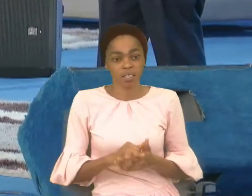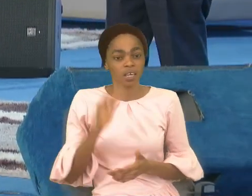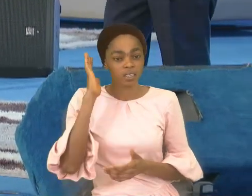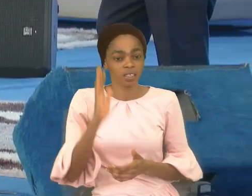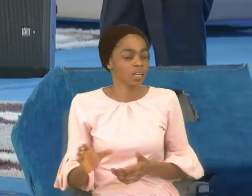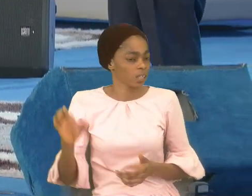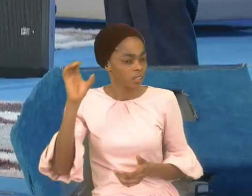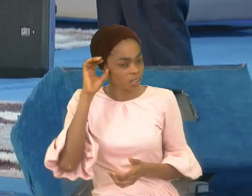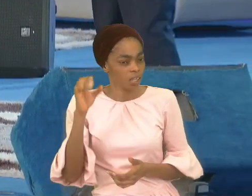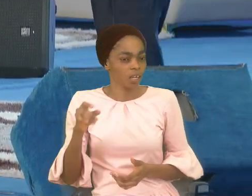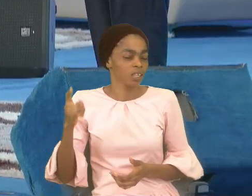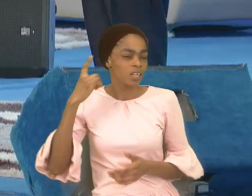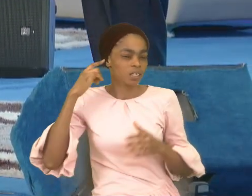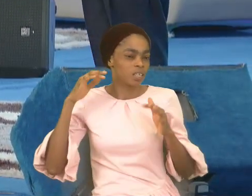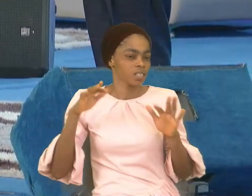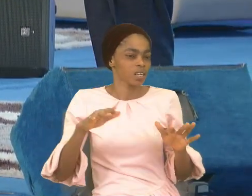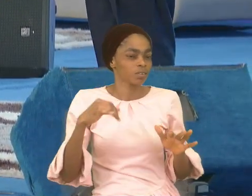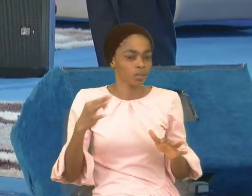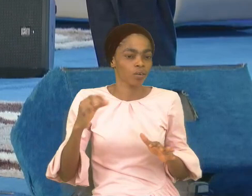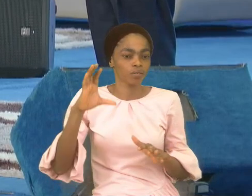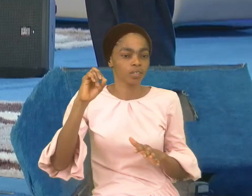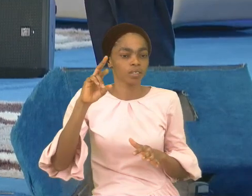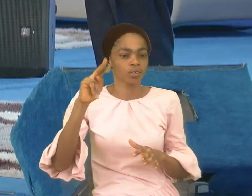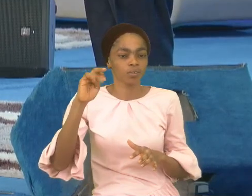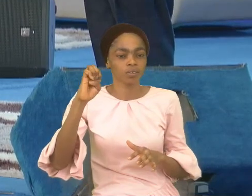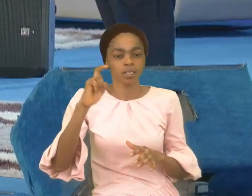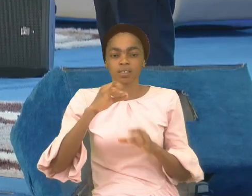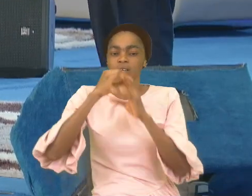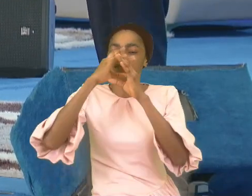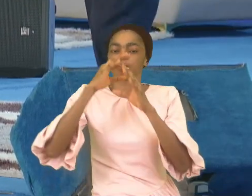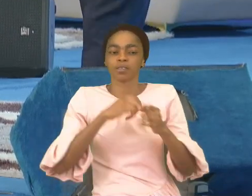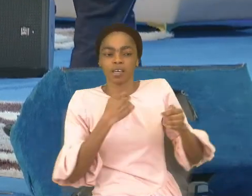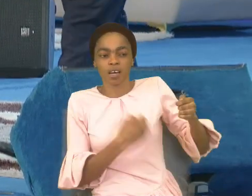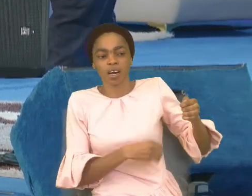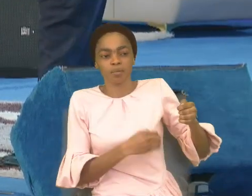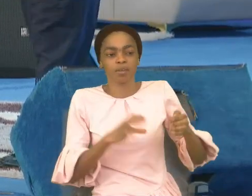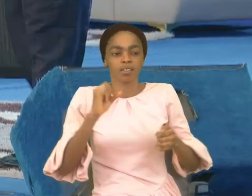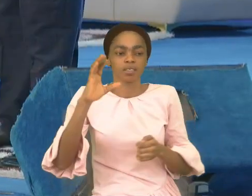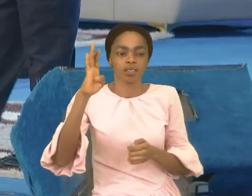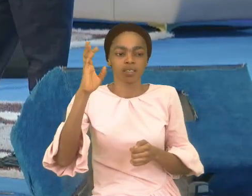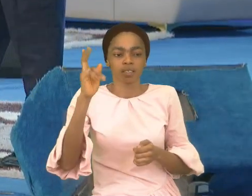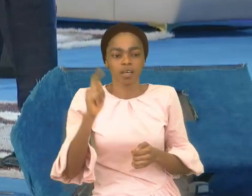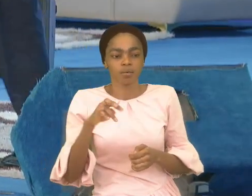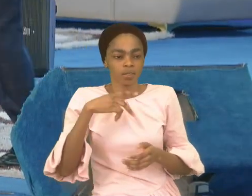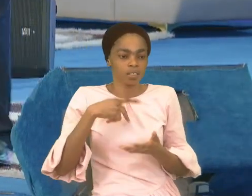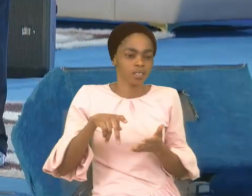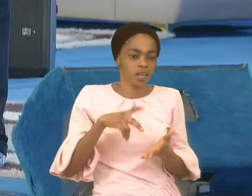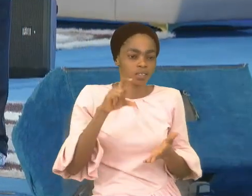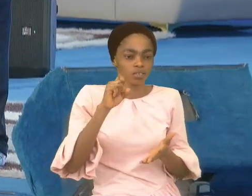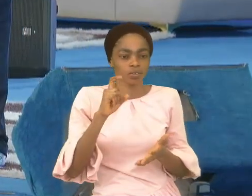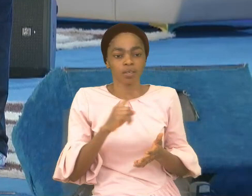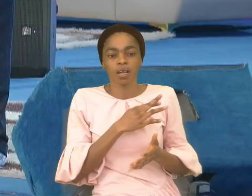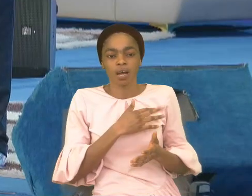cornet, flute, harp, sackbut, psaltery, and dulcimer, and all kinds of music